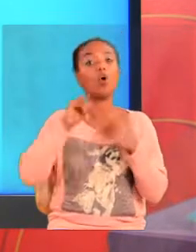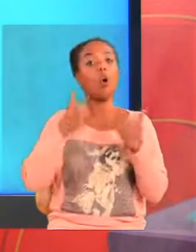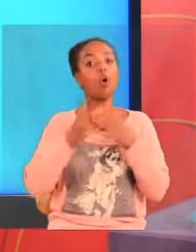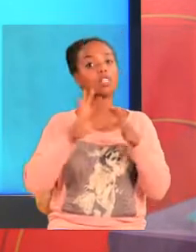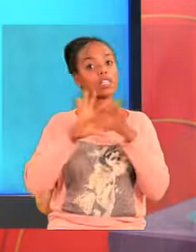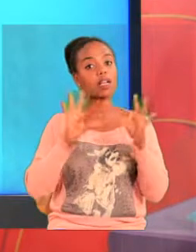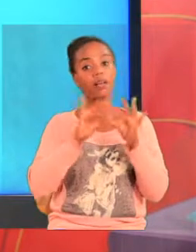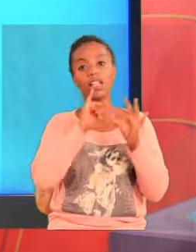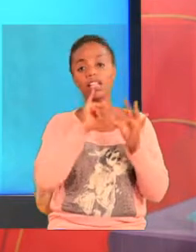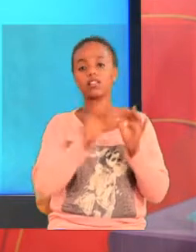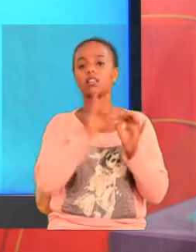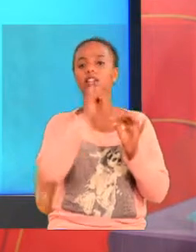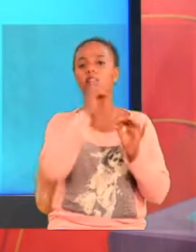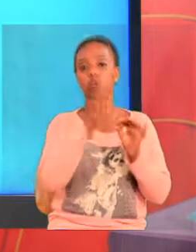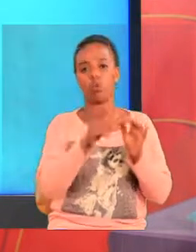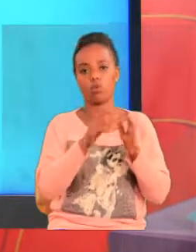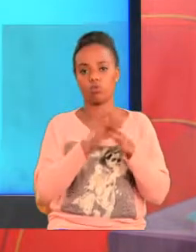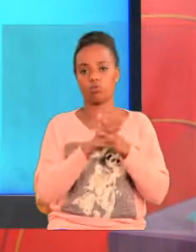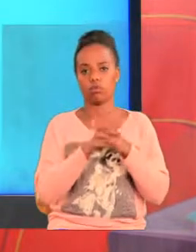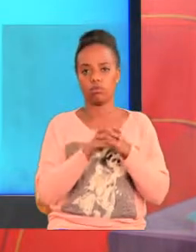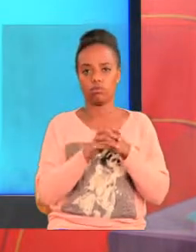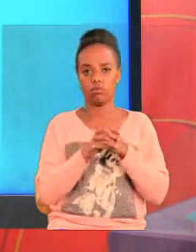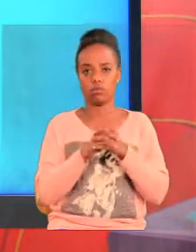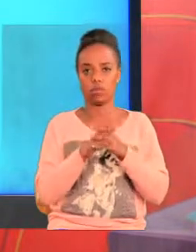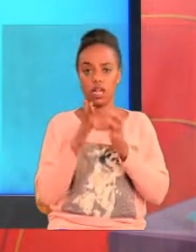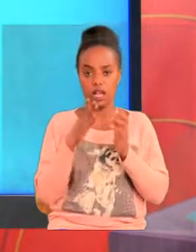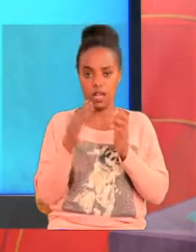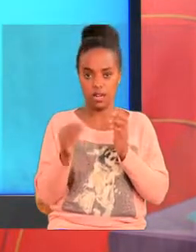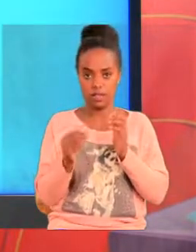statement is true, and